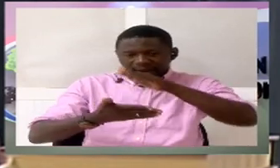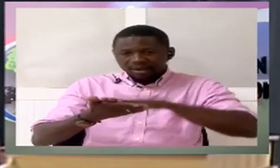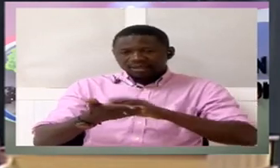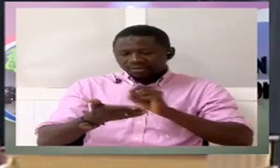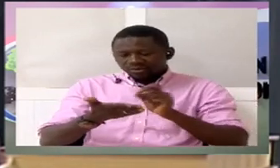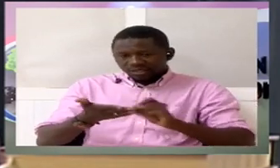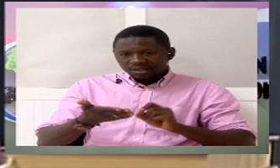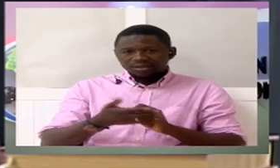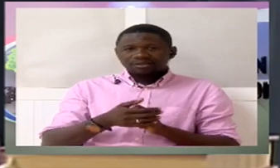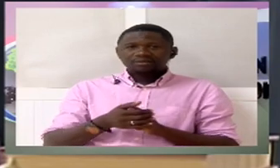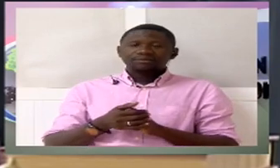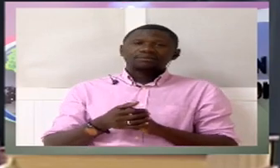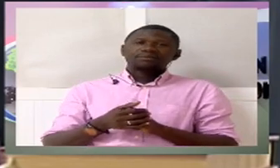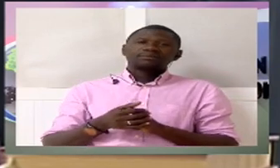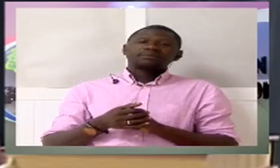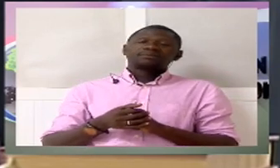it.